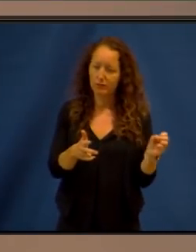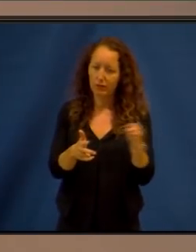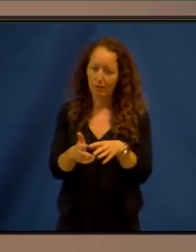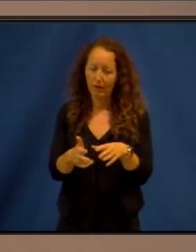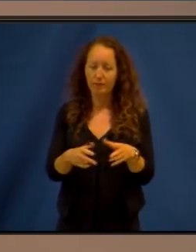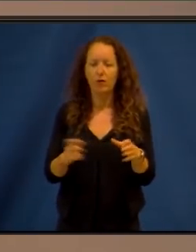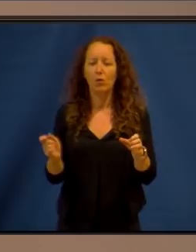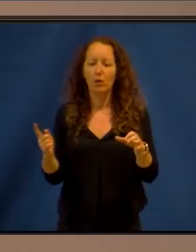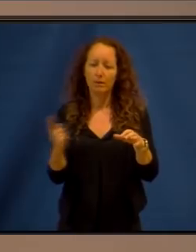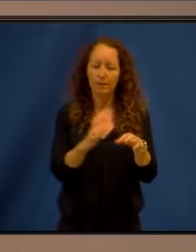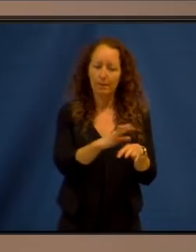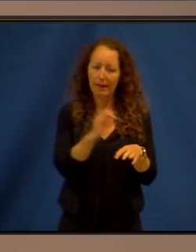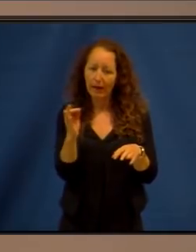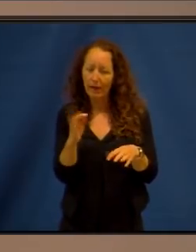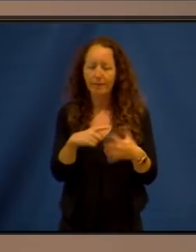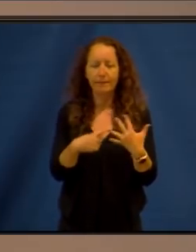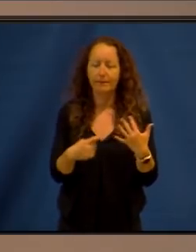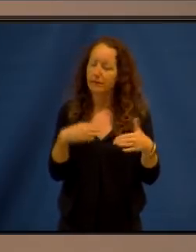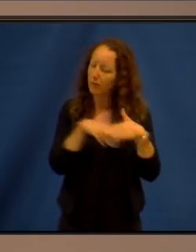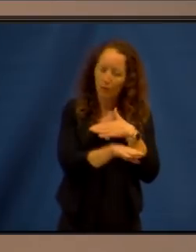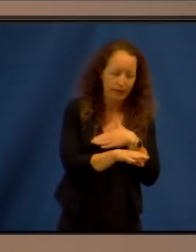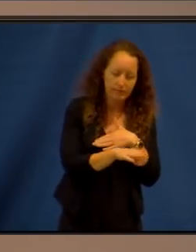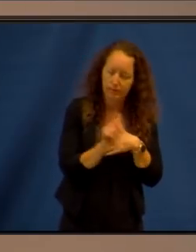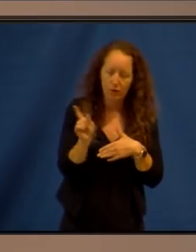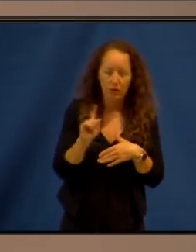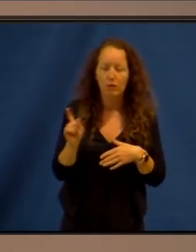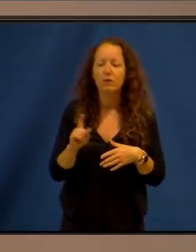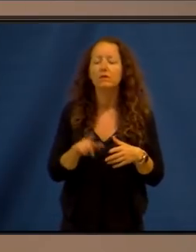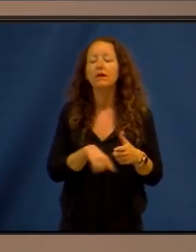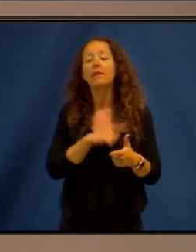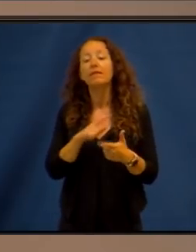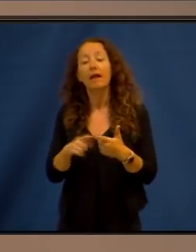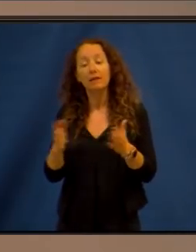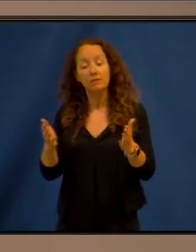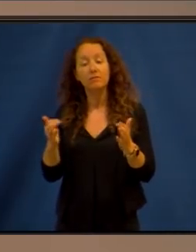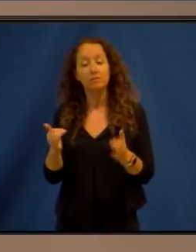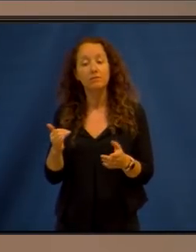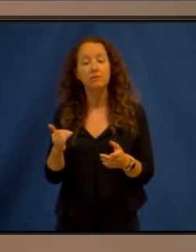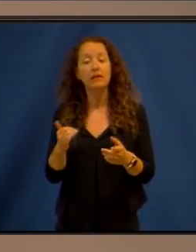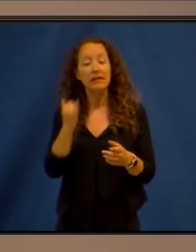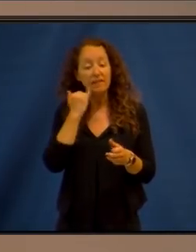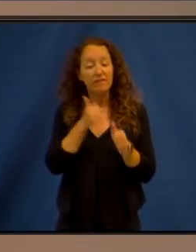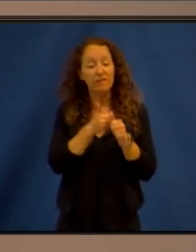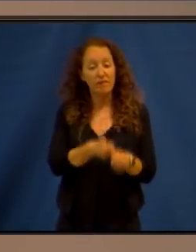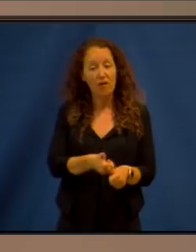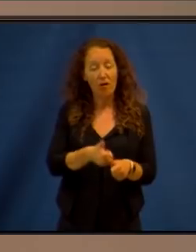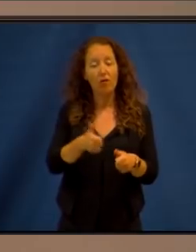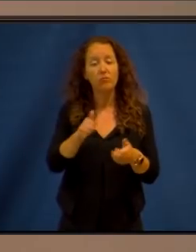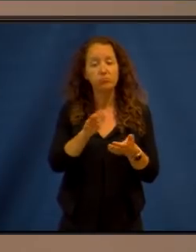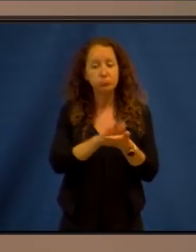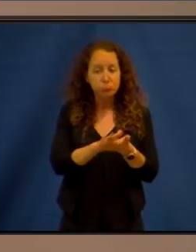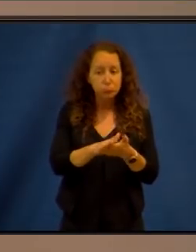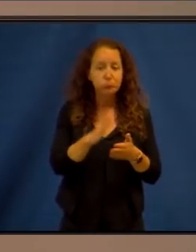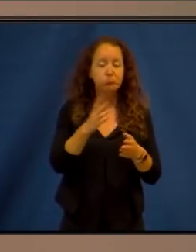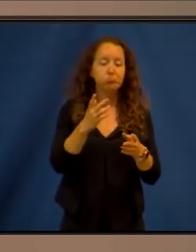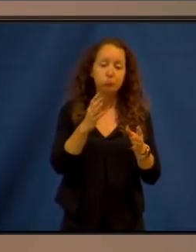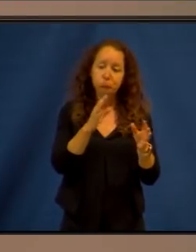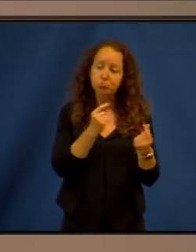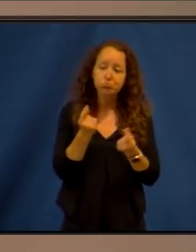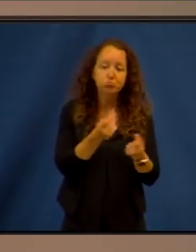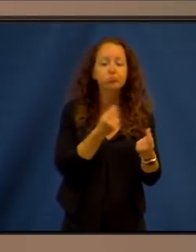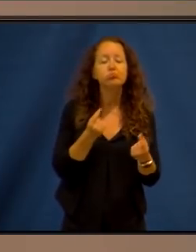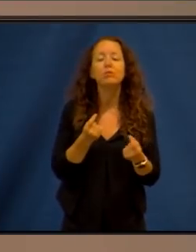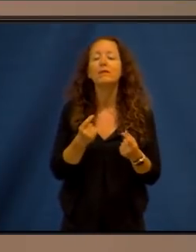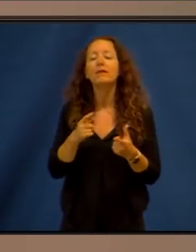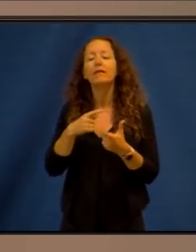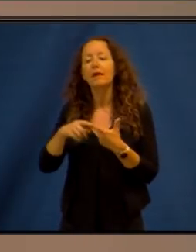also said that starting May 8th, non-essential retail stores may expand their voluntary partial reopening by in-person operations